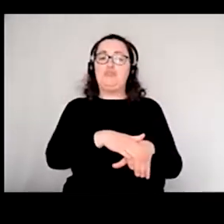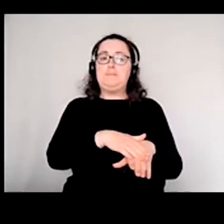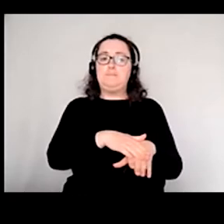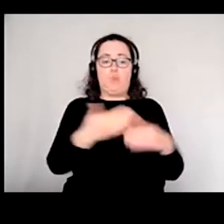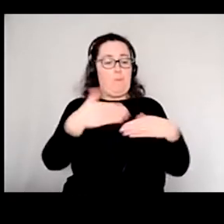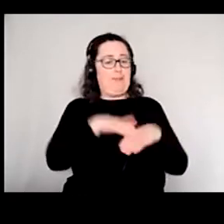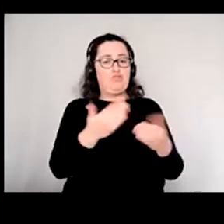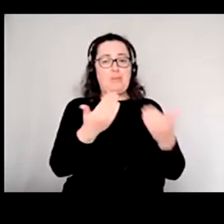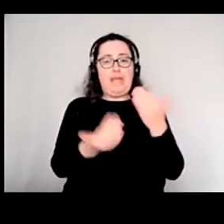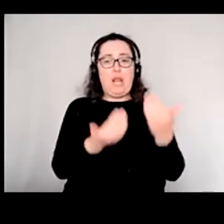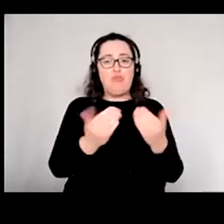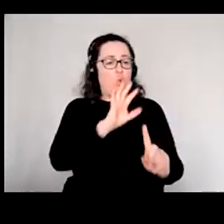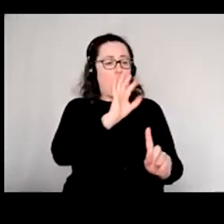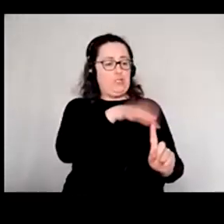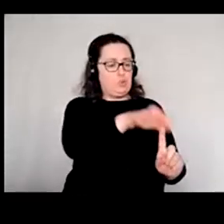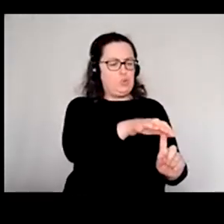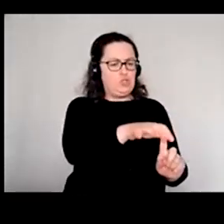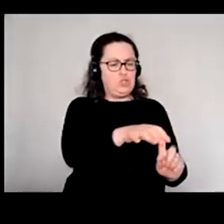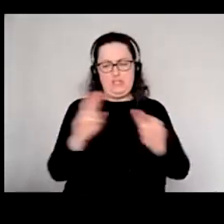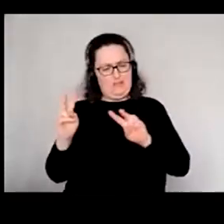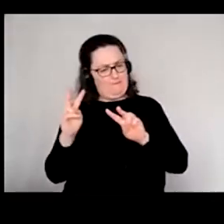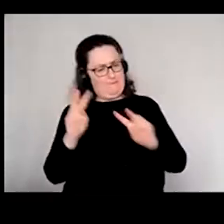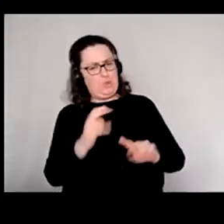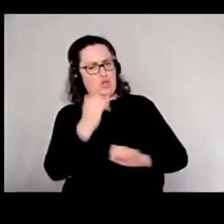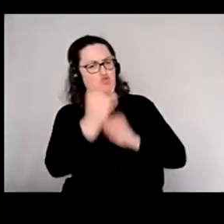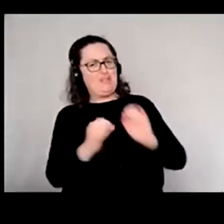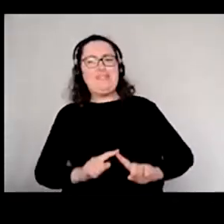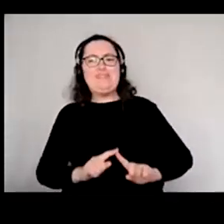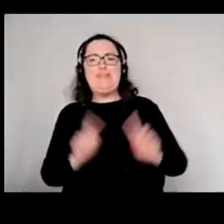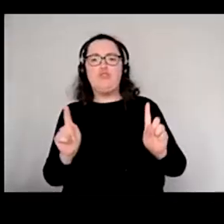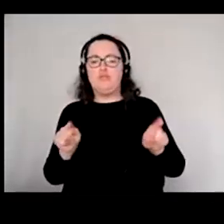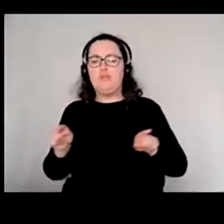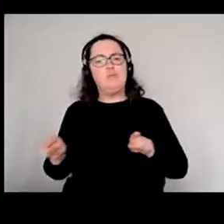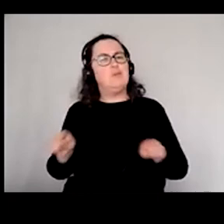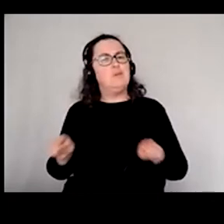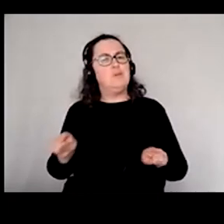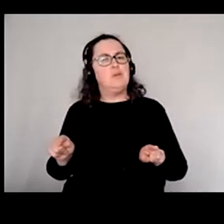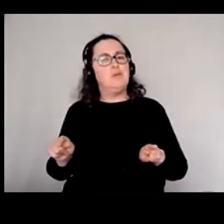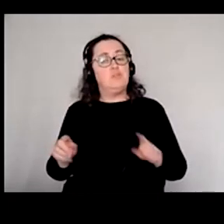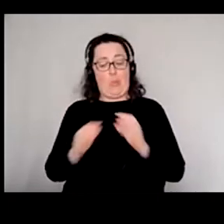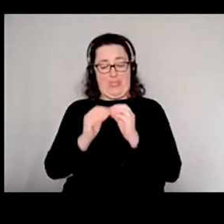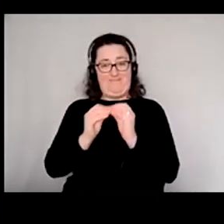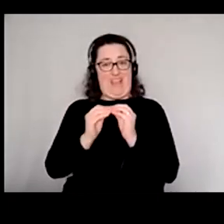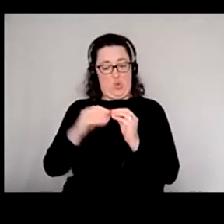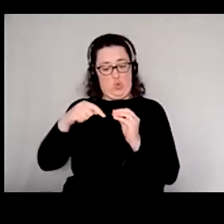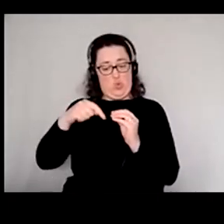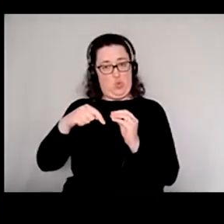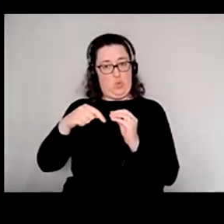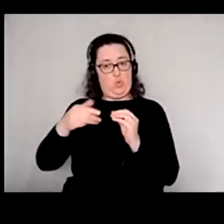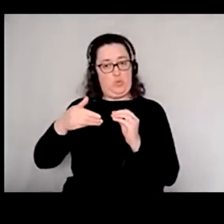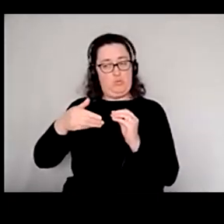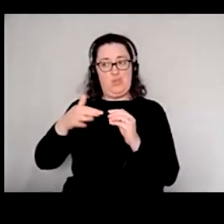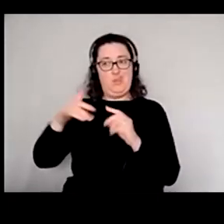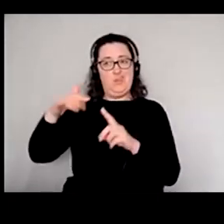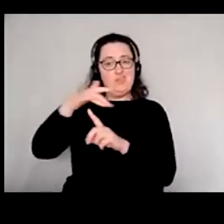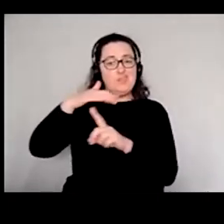gallery or institution, and that it is viewed totally differently. But that's about the value that society and the art